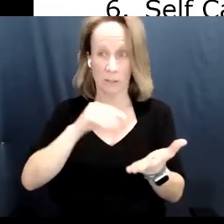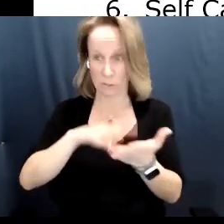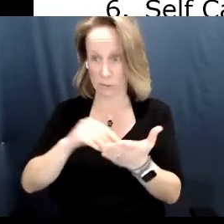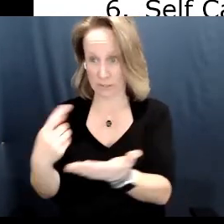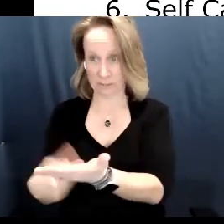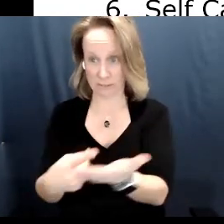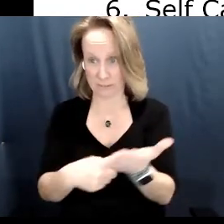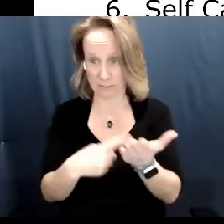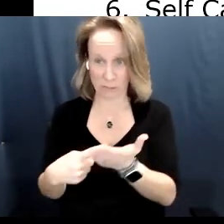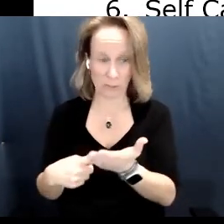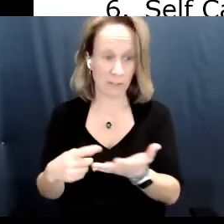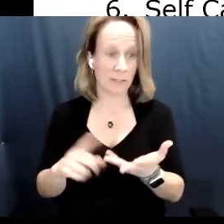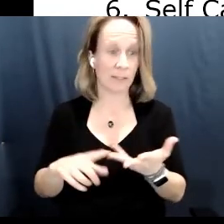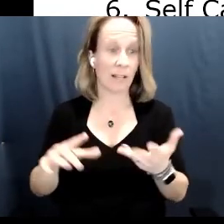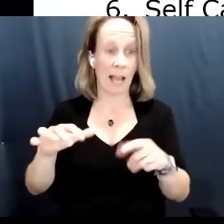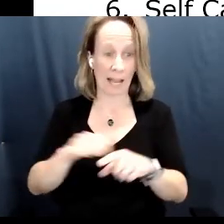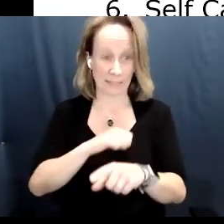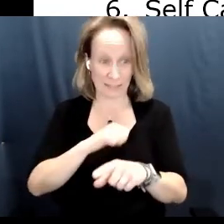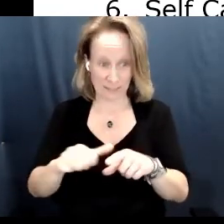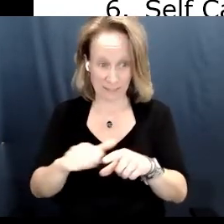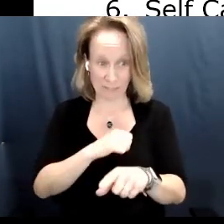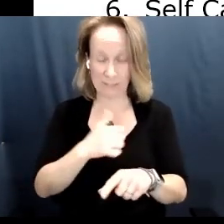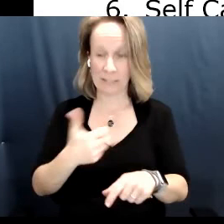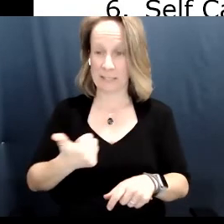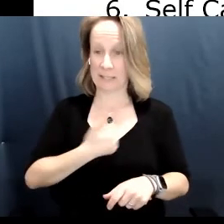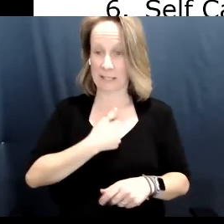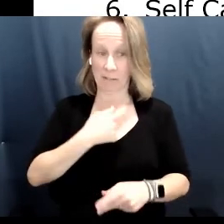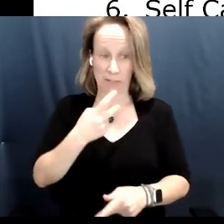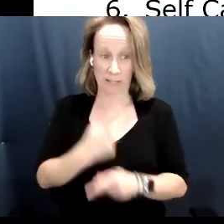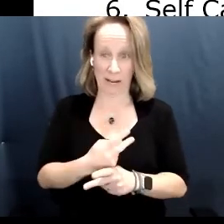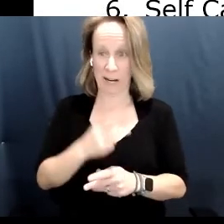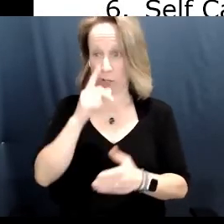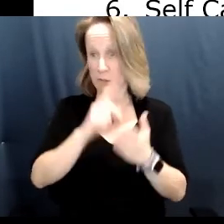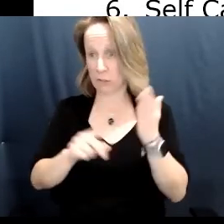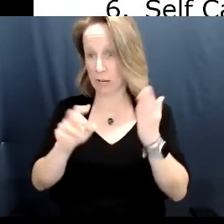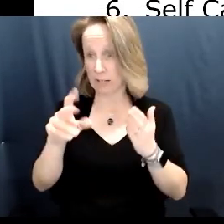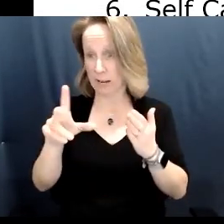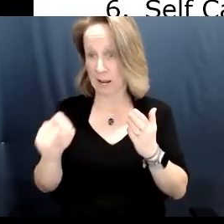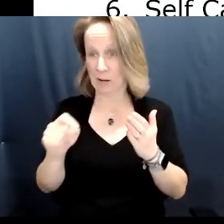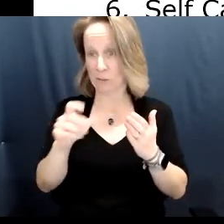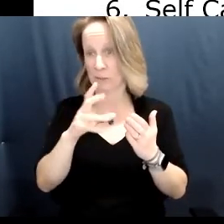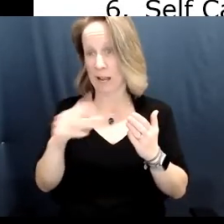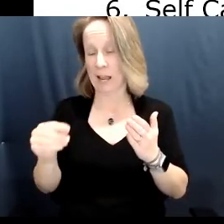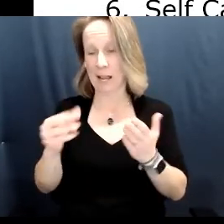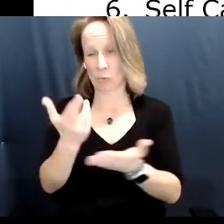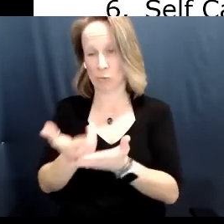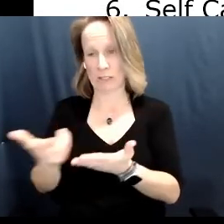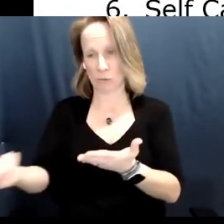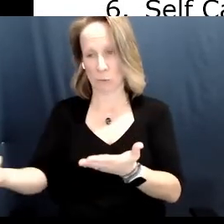activity, self-care, the checkout, and then that's followed by resources.